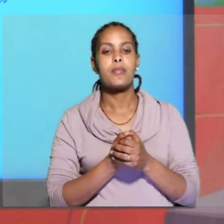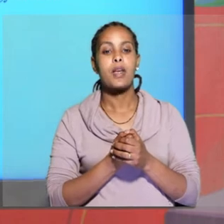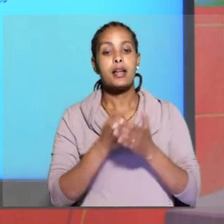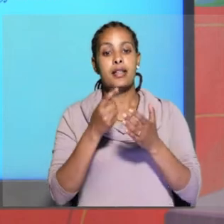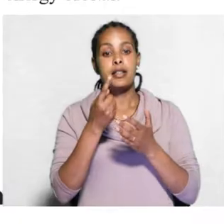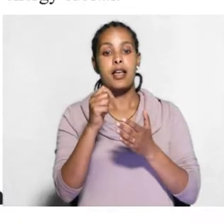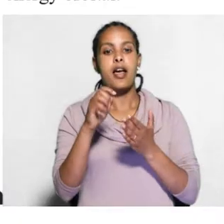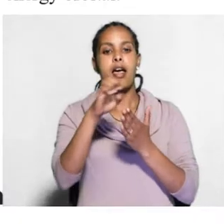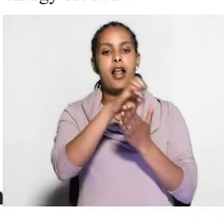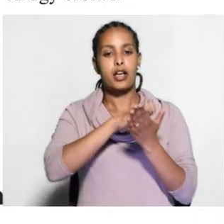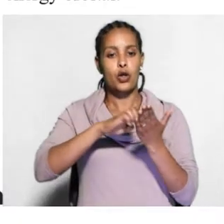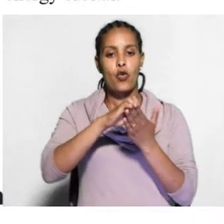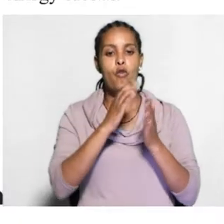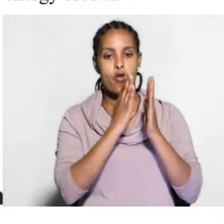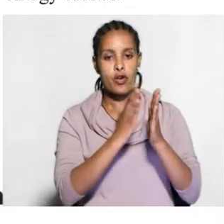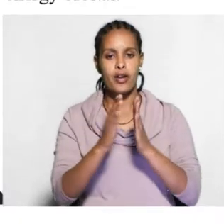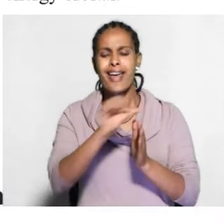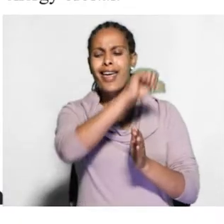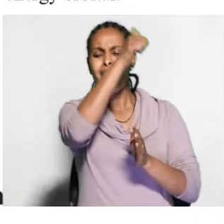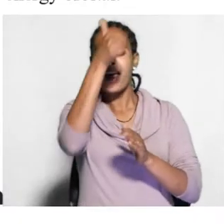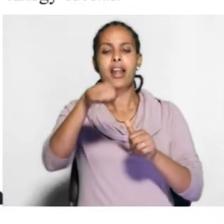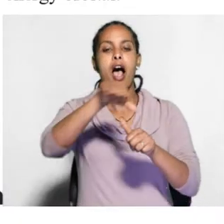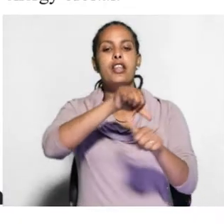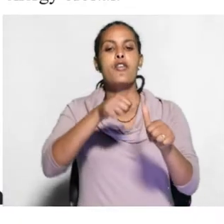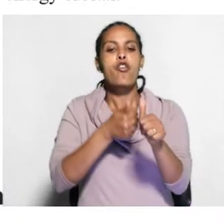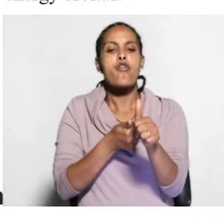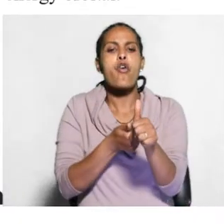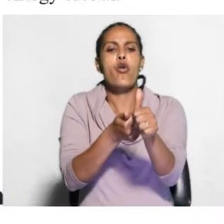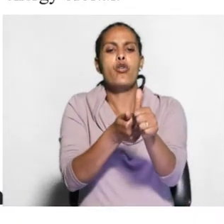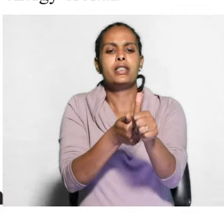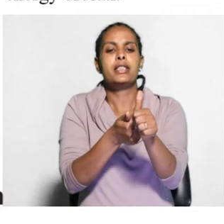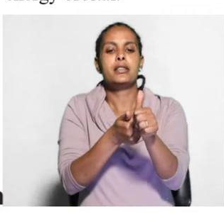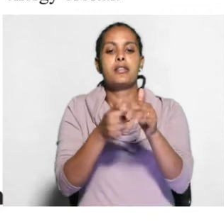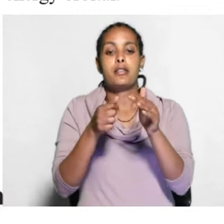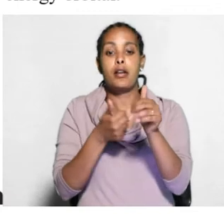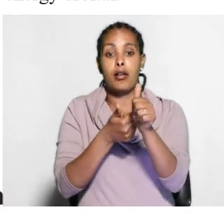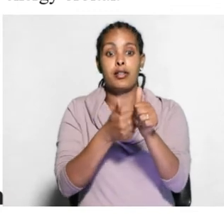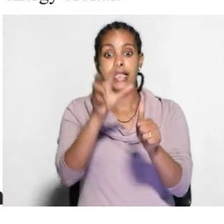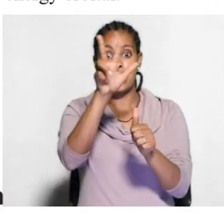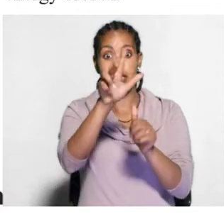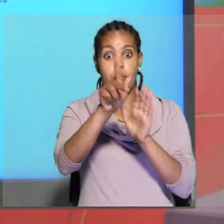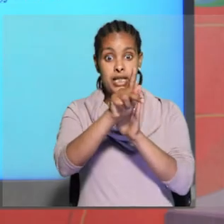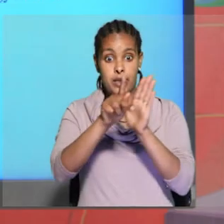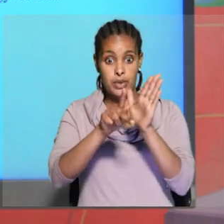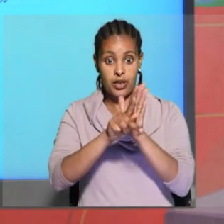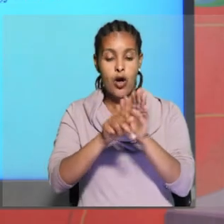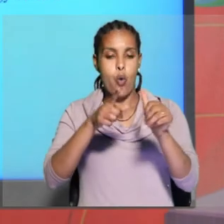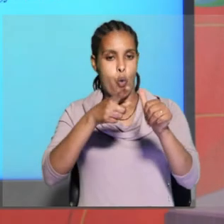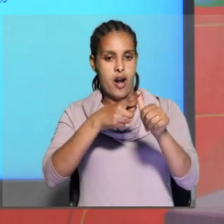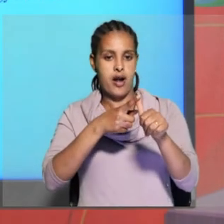The electron configurations for any atom follows the following three principles.